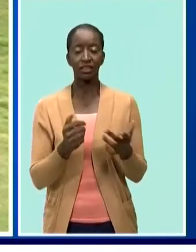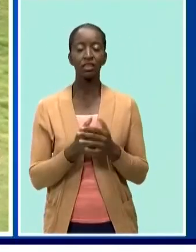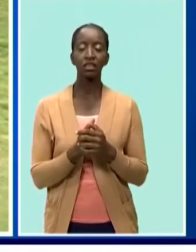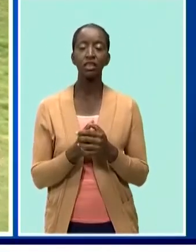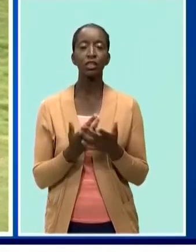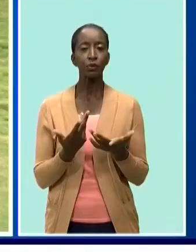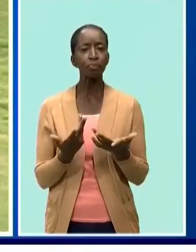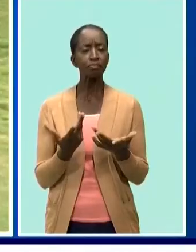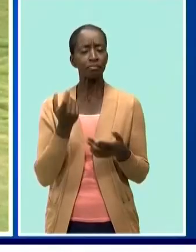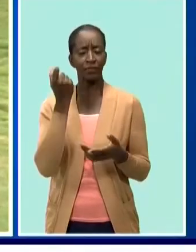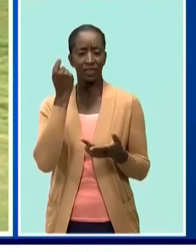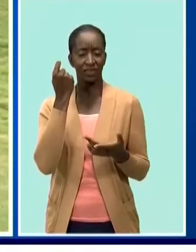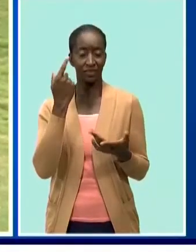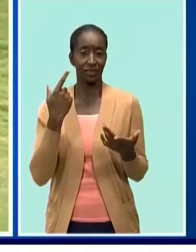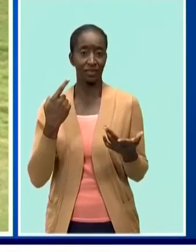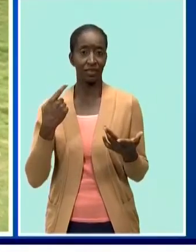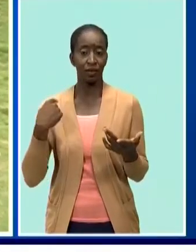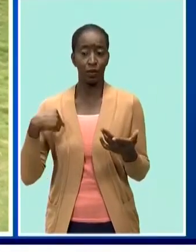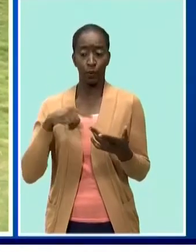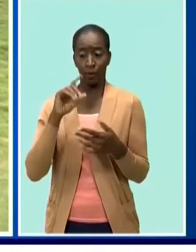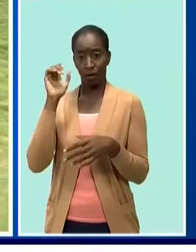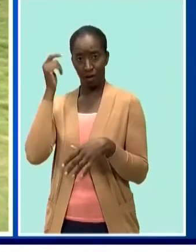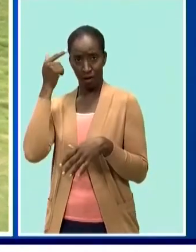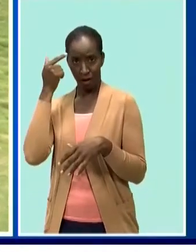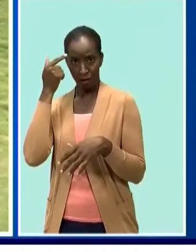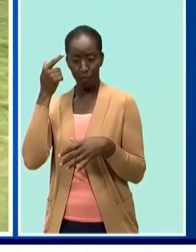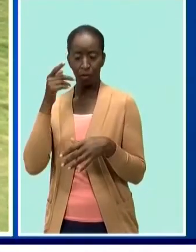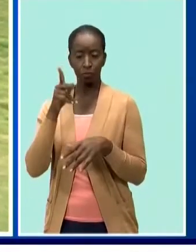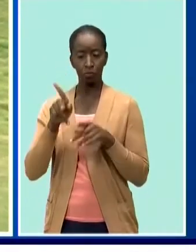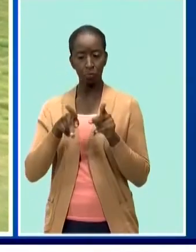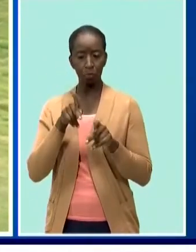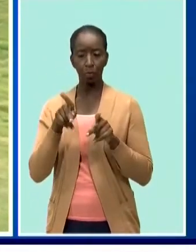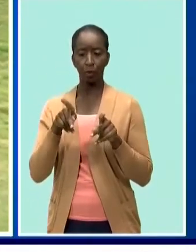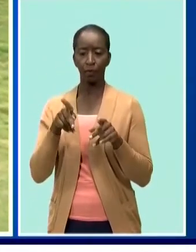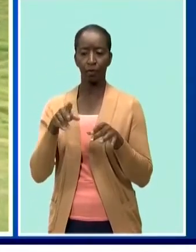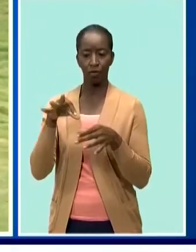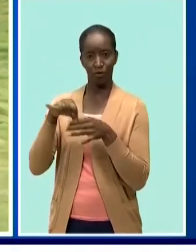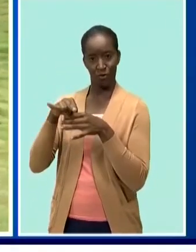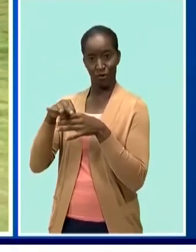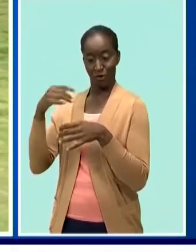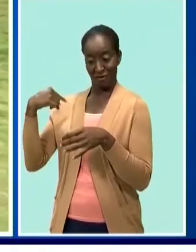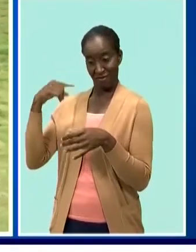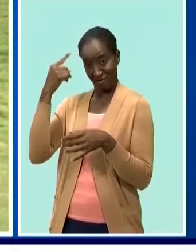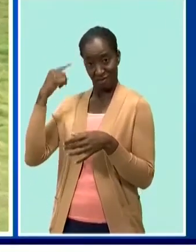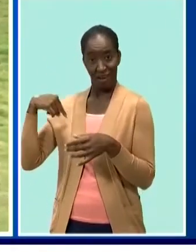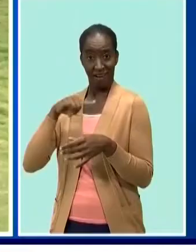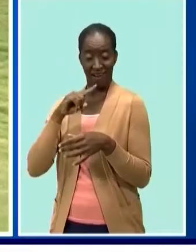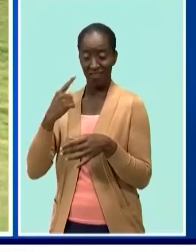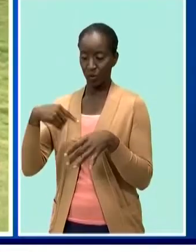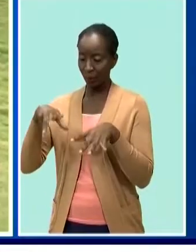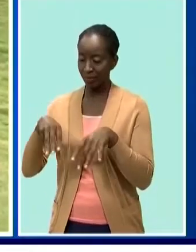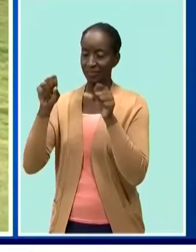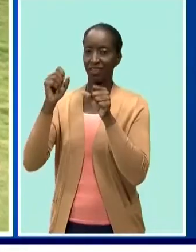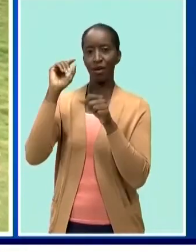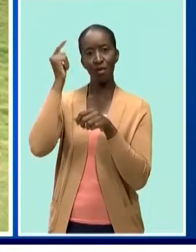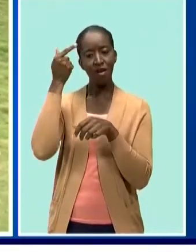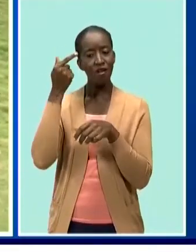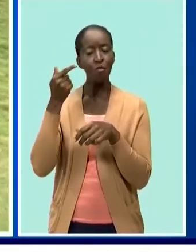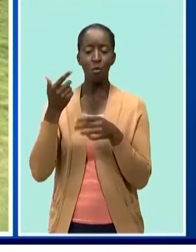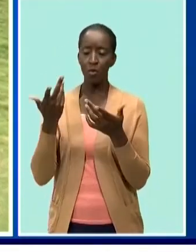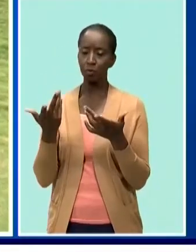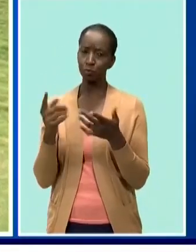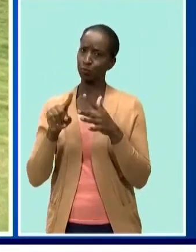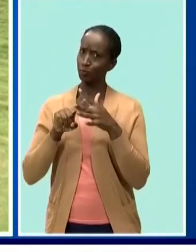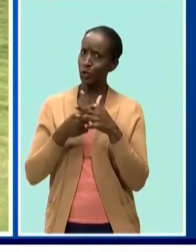it is a matter that we started to address immediately after we came to government. But unfortunately, because of the